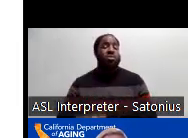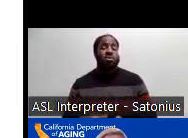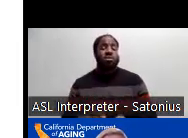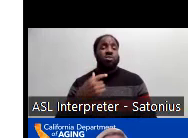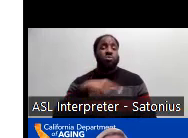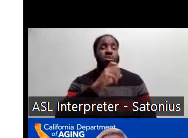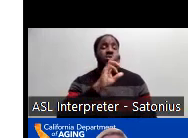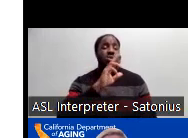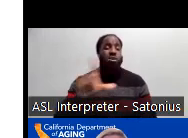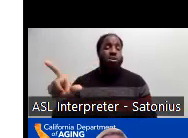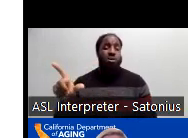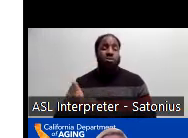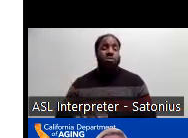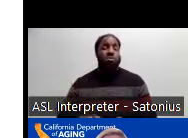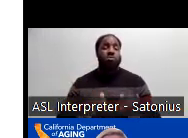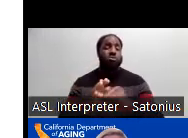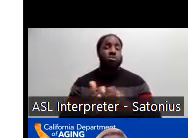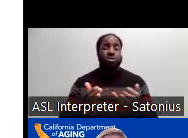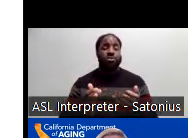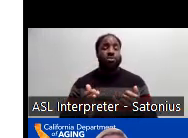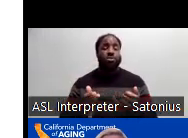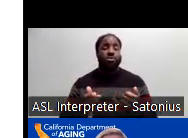are all just